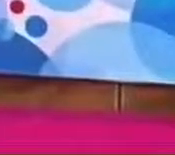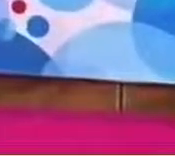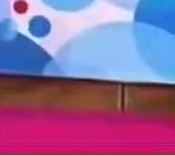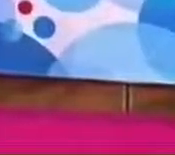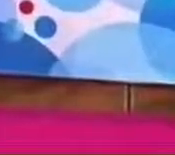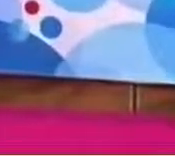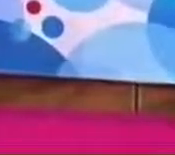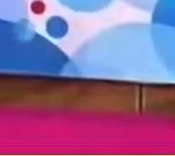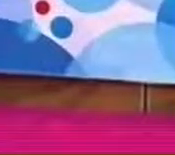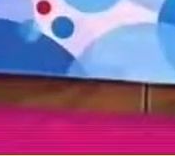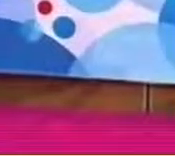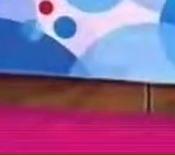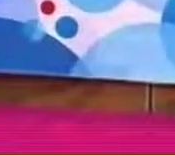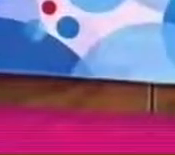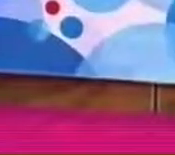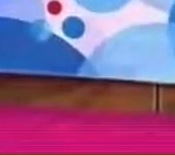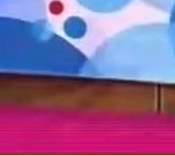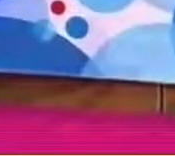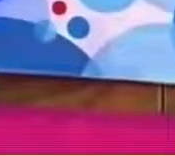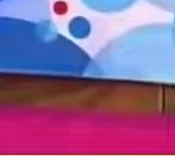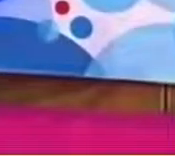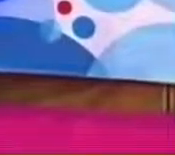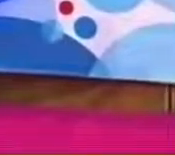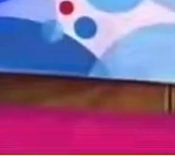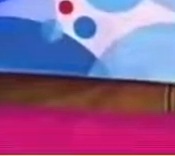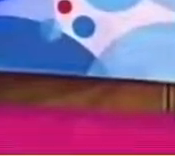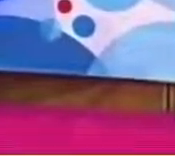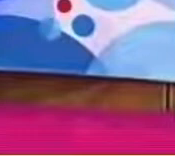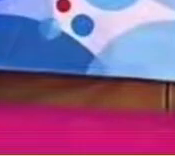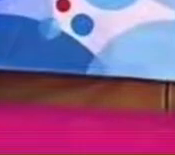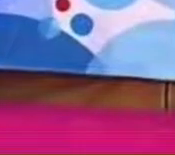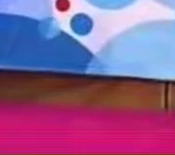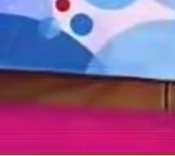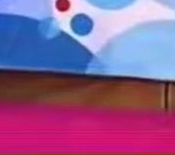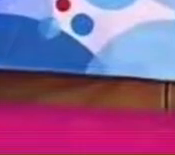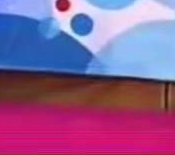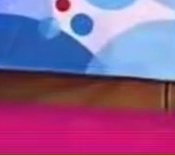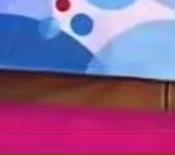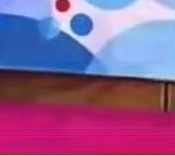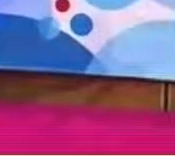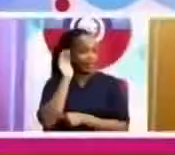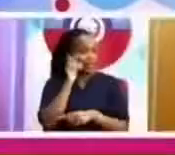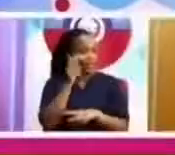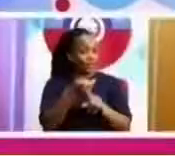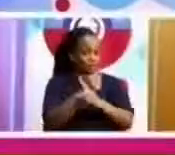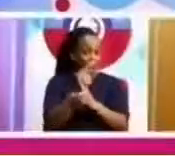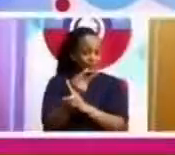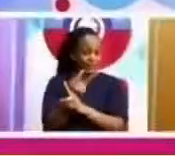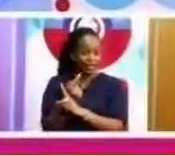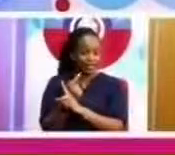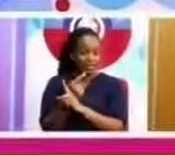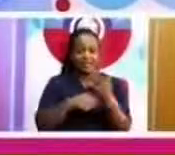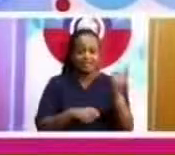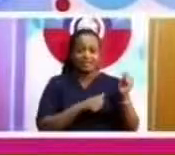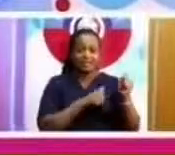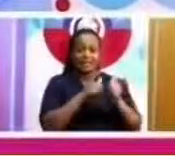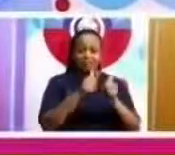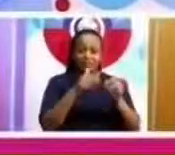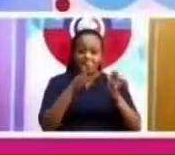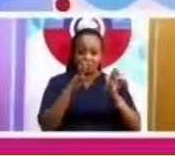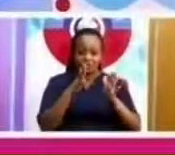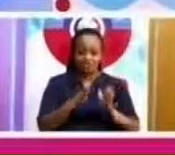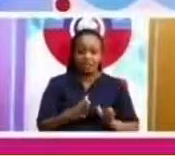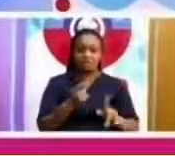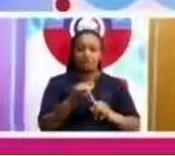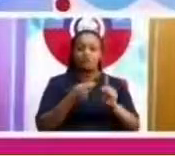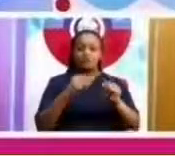going to have this morning. Like I said, we will hear from a number of tax administrators across the continent.